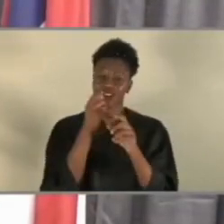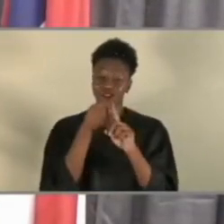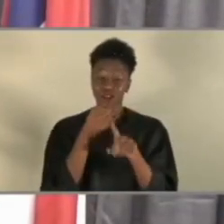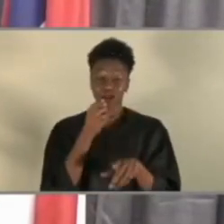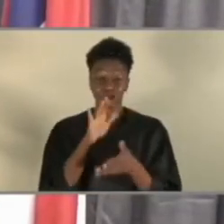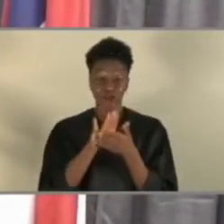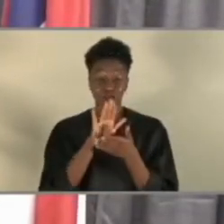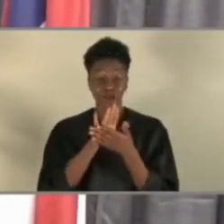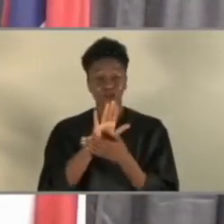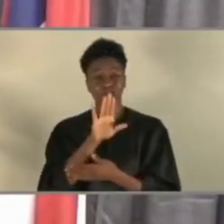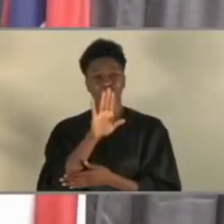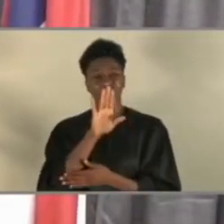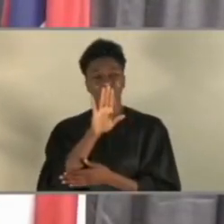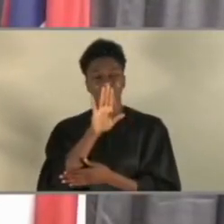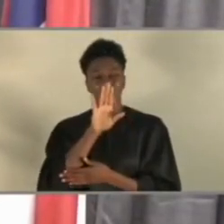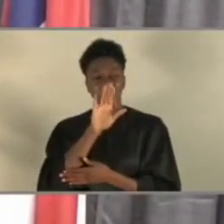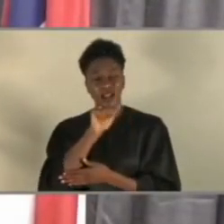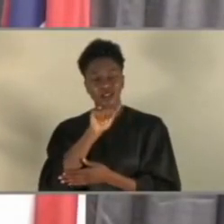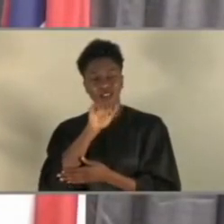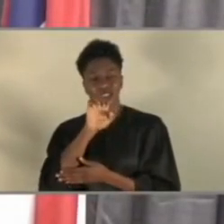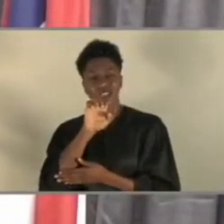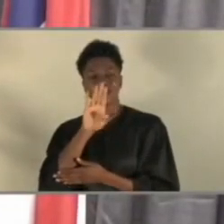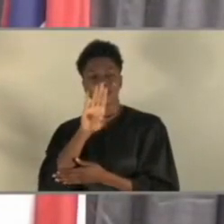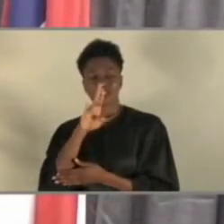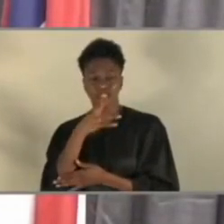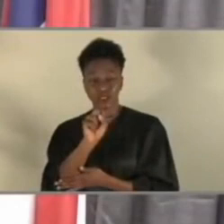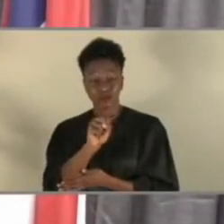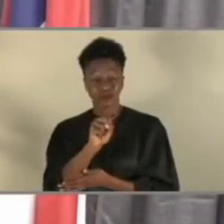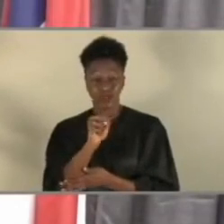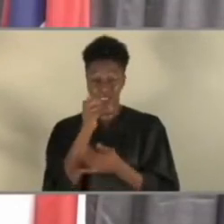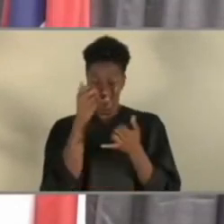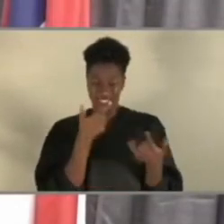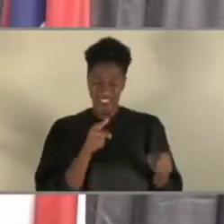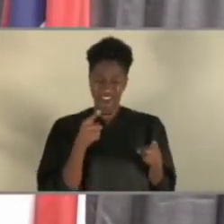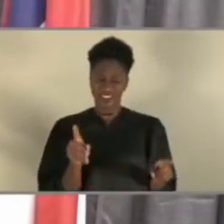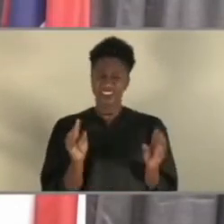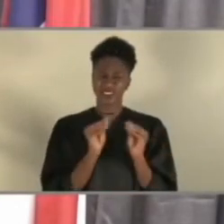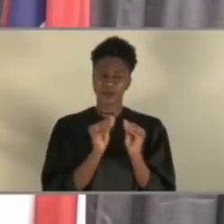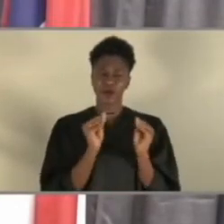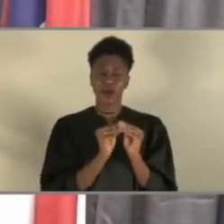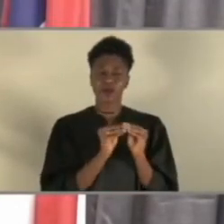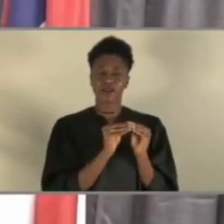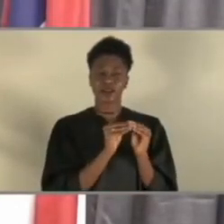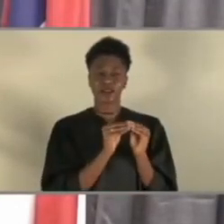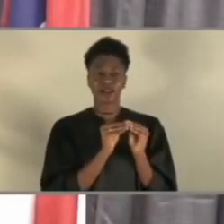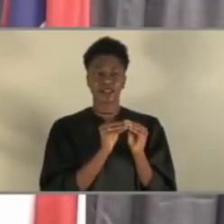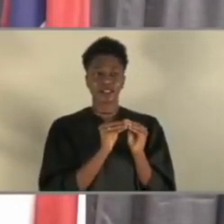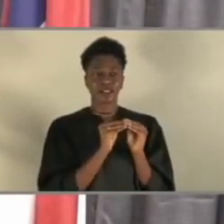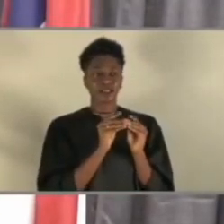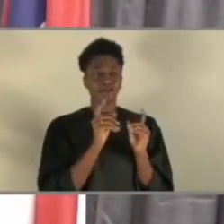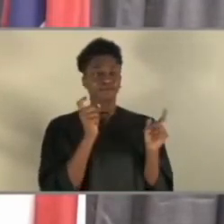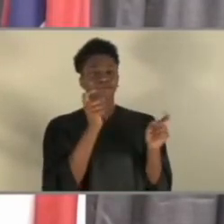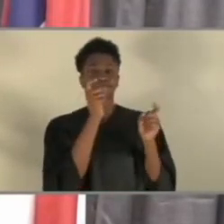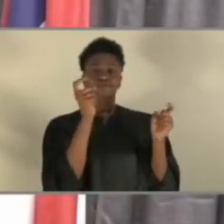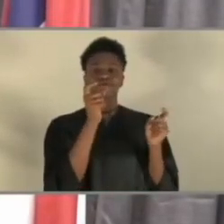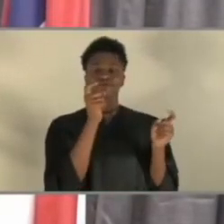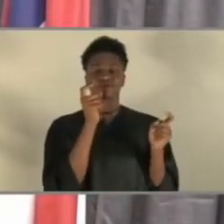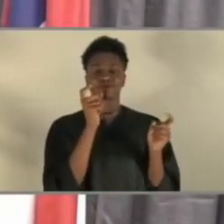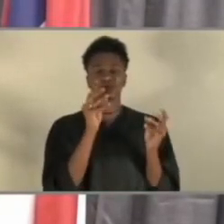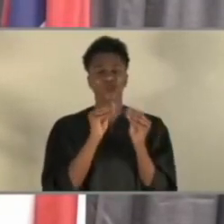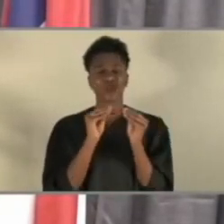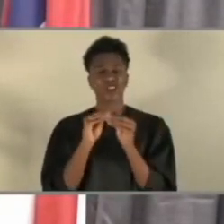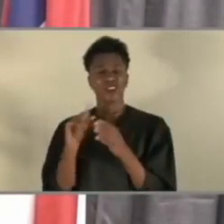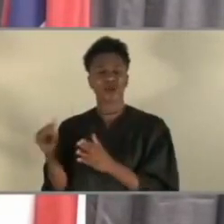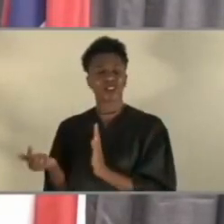School. In many ways, this event is more of a commencement than a graduation, because your